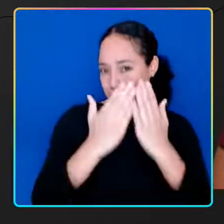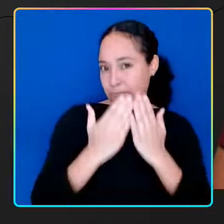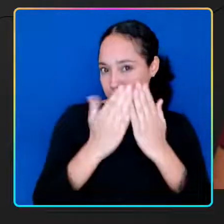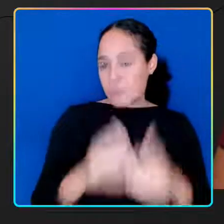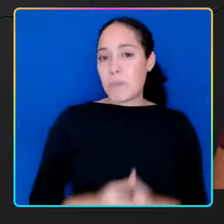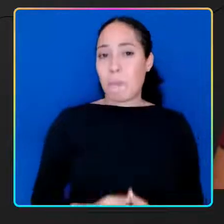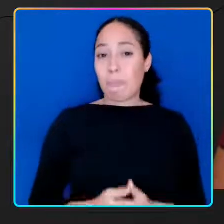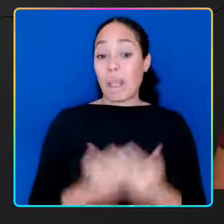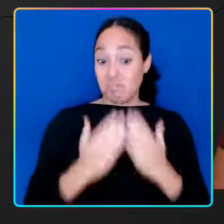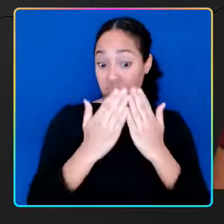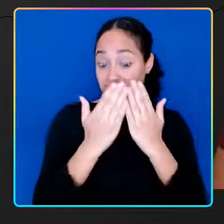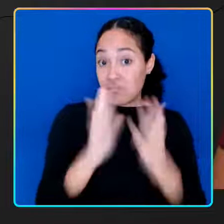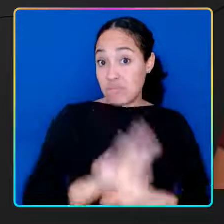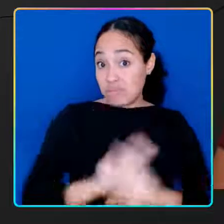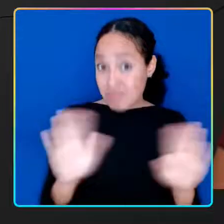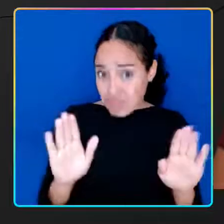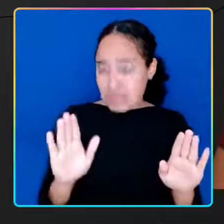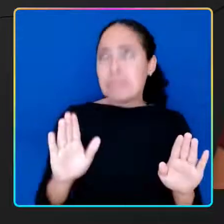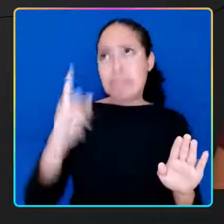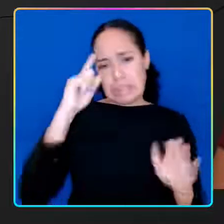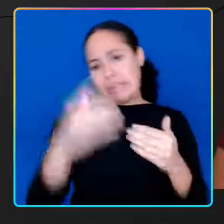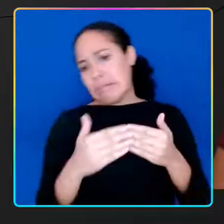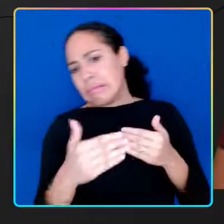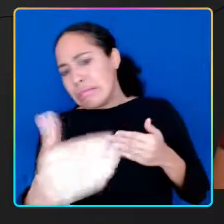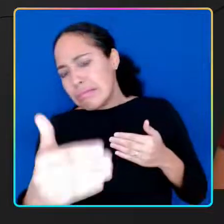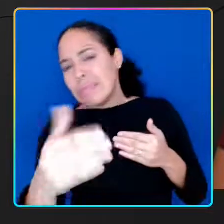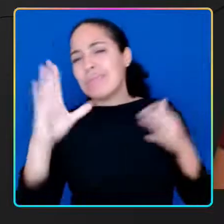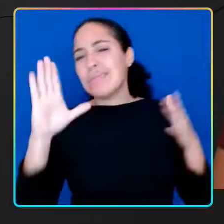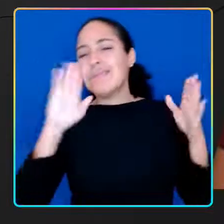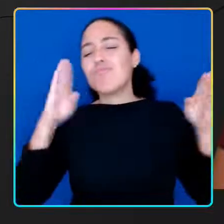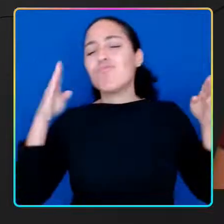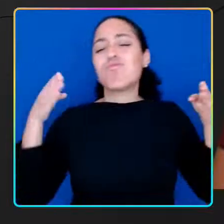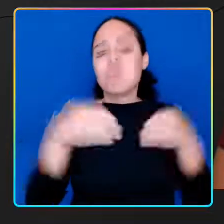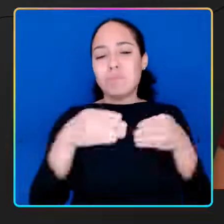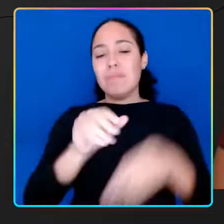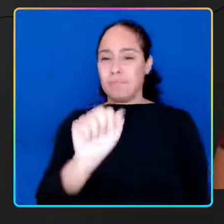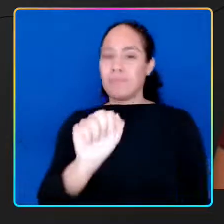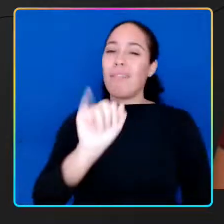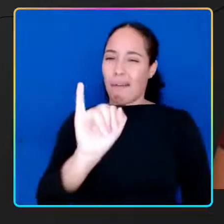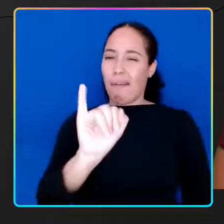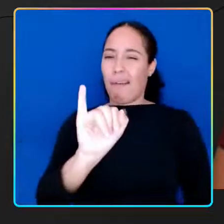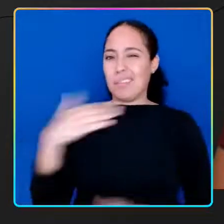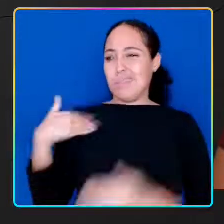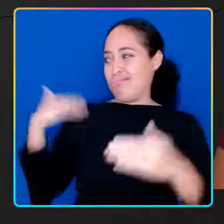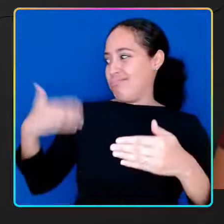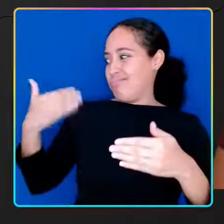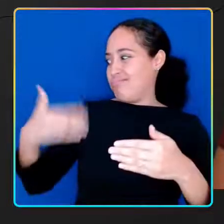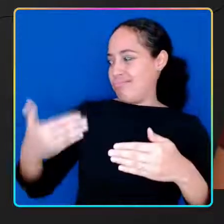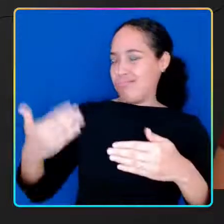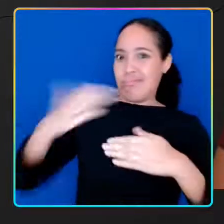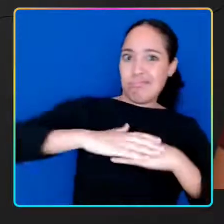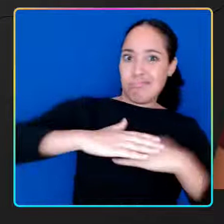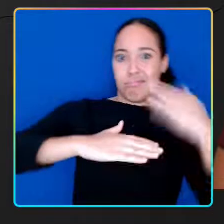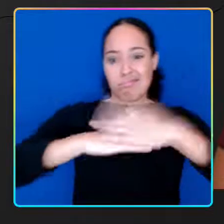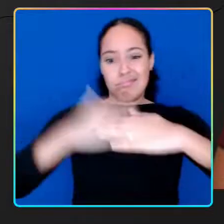the AI space with a foundation of data science built on top of an IT kind of big data infrastructure